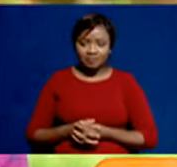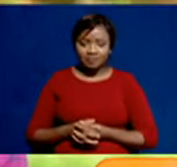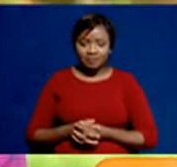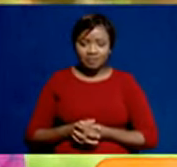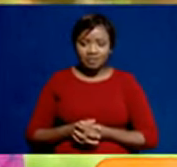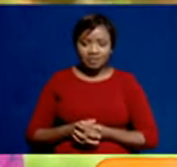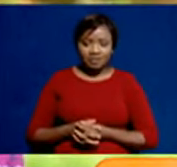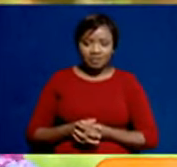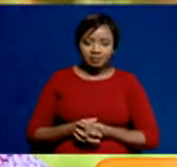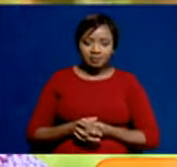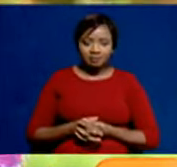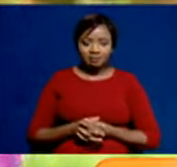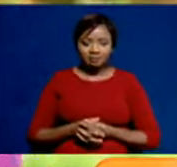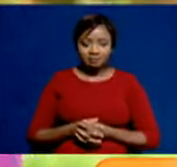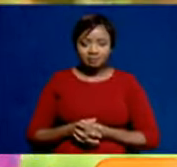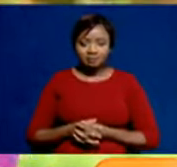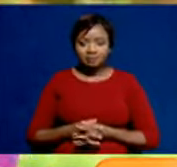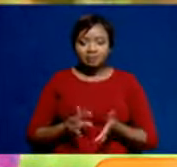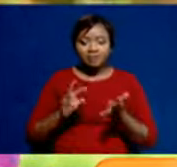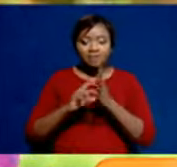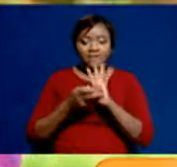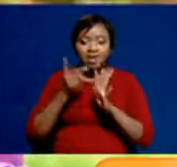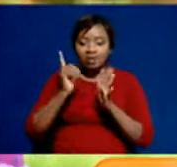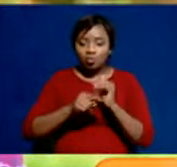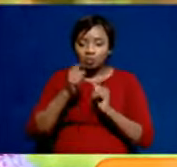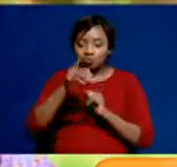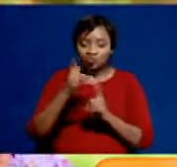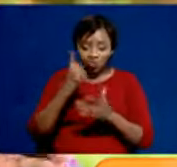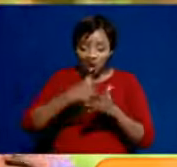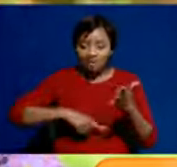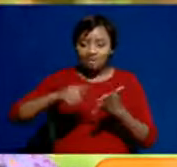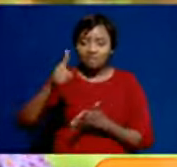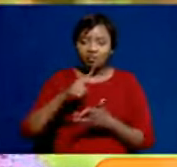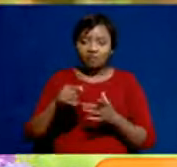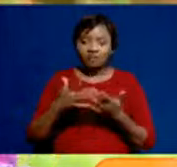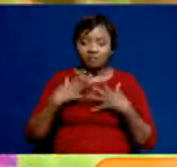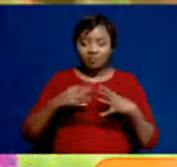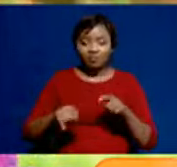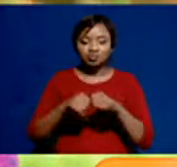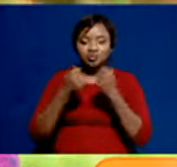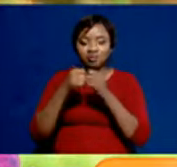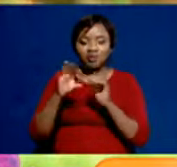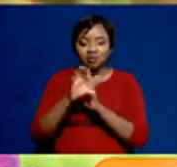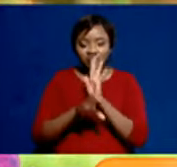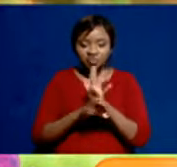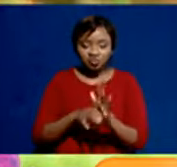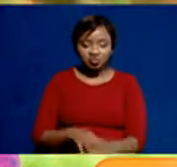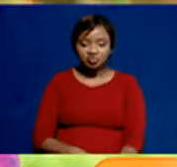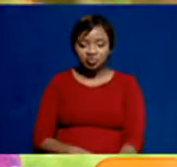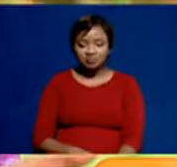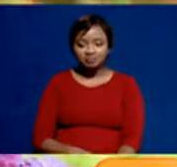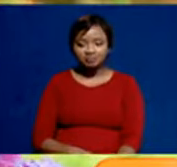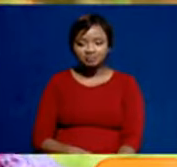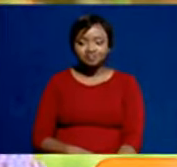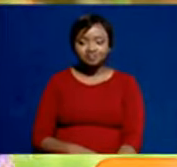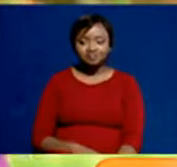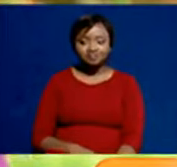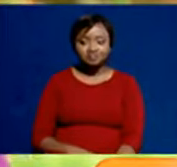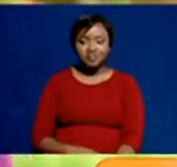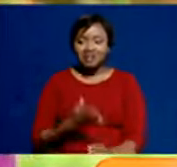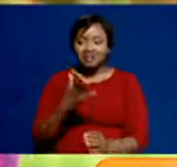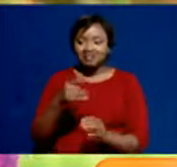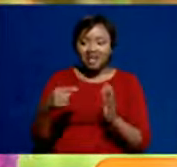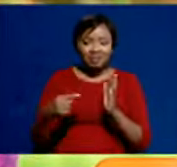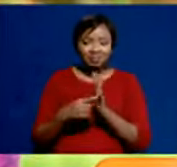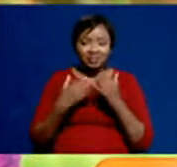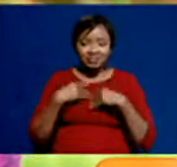So you authorize an illegality. That's why I'm saying it's contradictory. It doesn't make sense. Someone would have to interpret